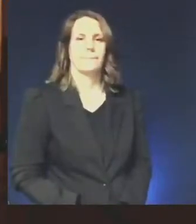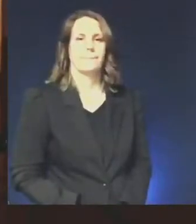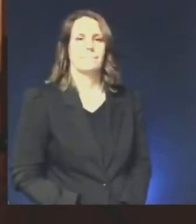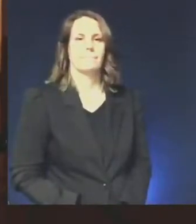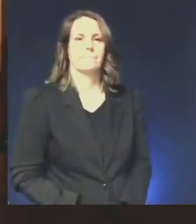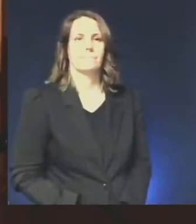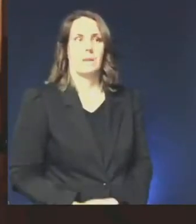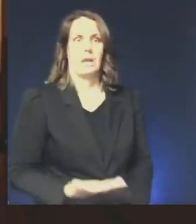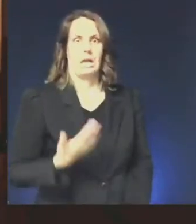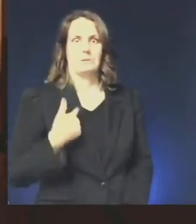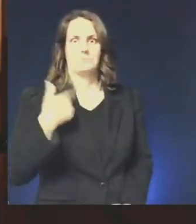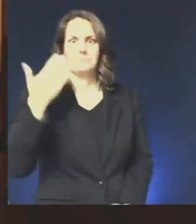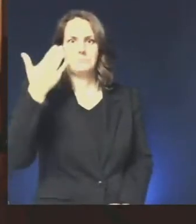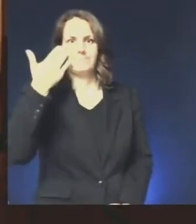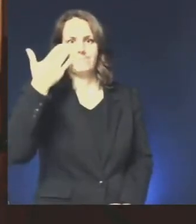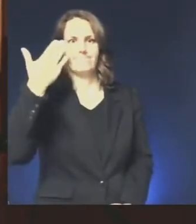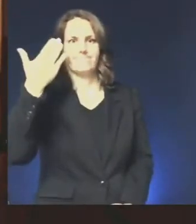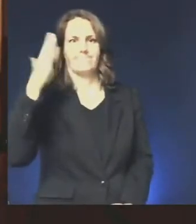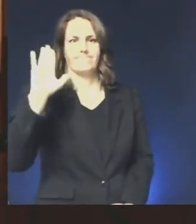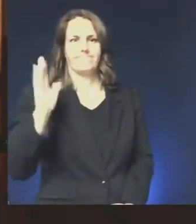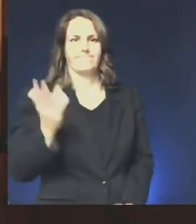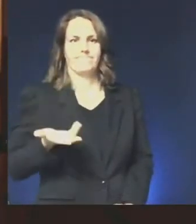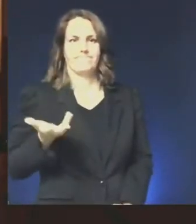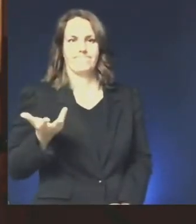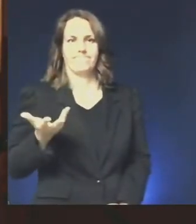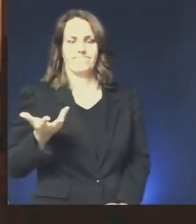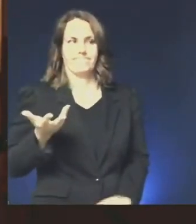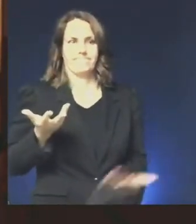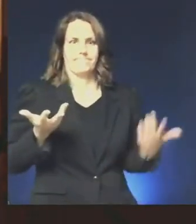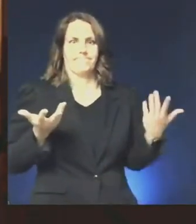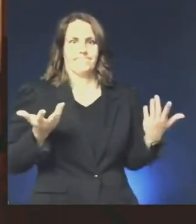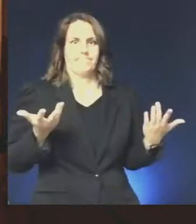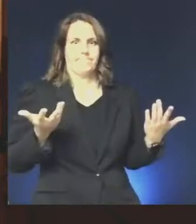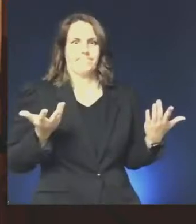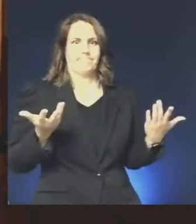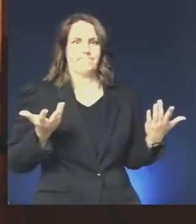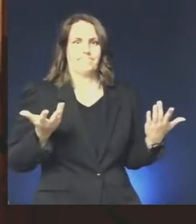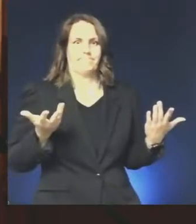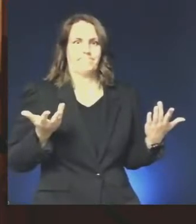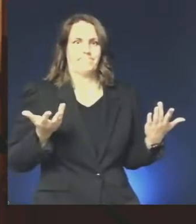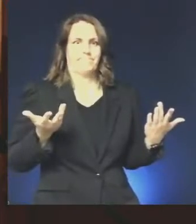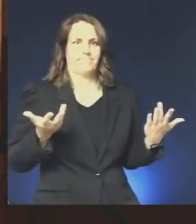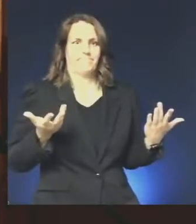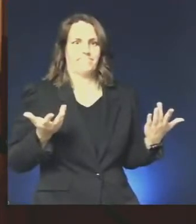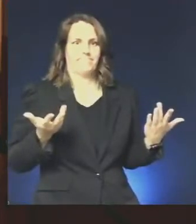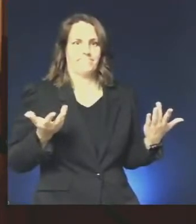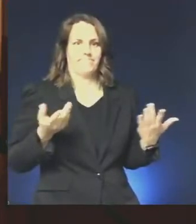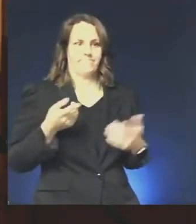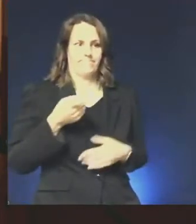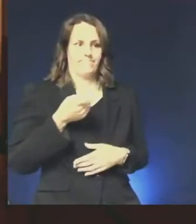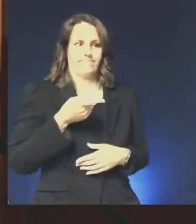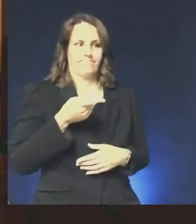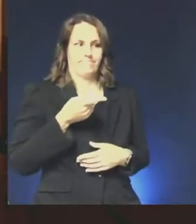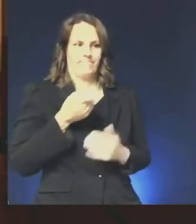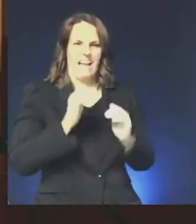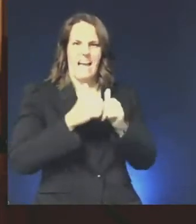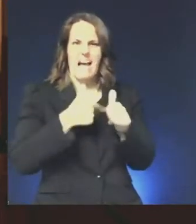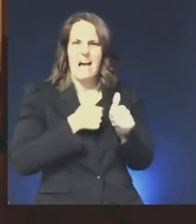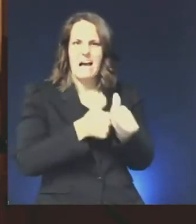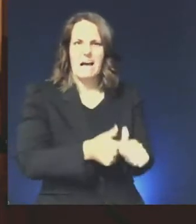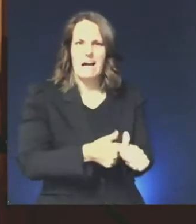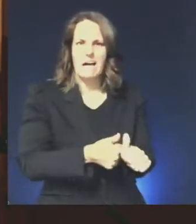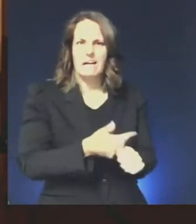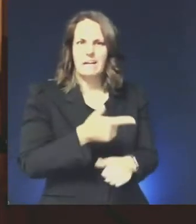third dose if we know they've had the first two doses. We have seen